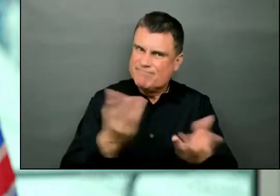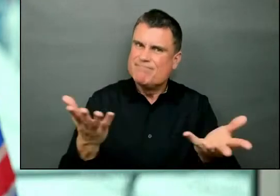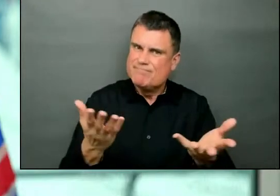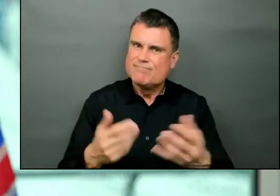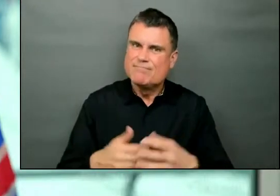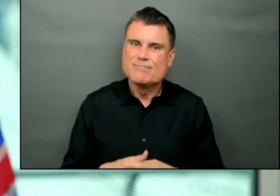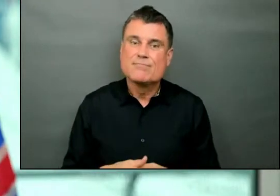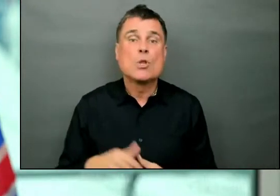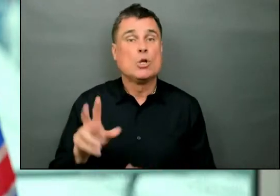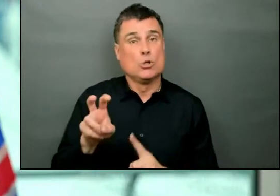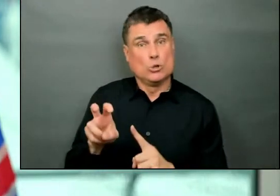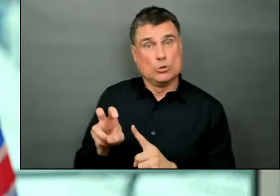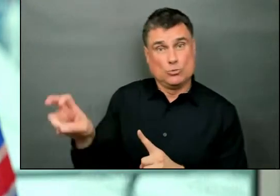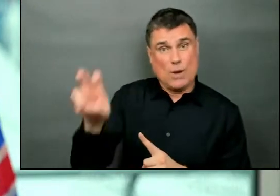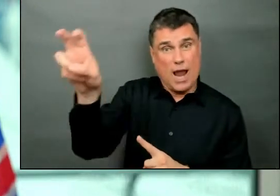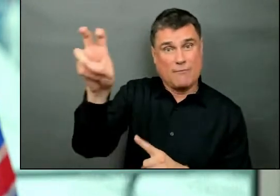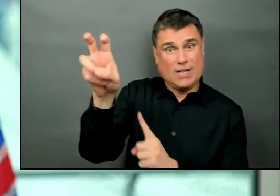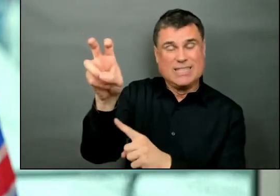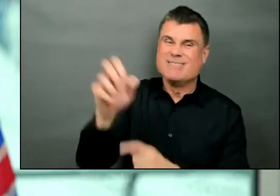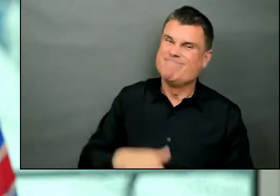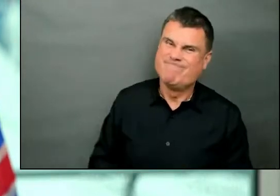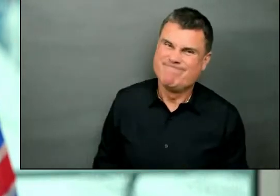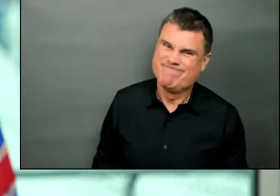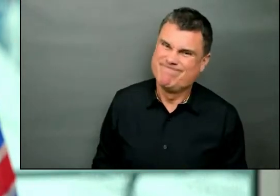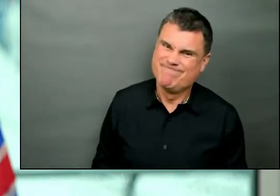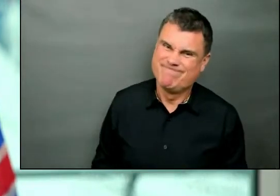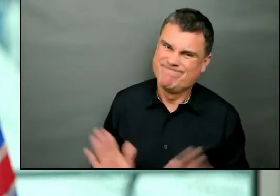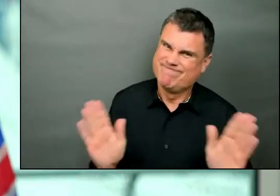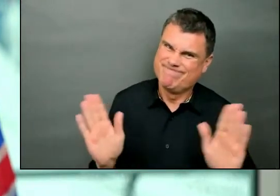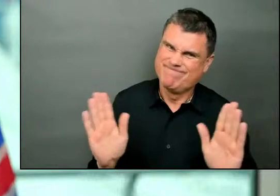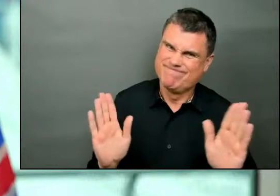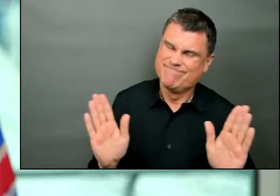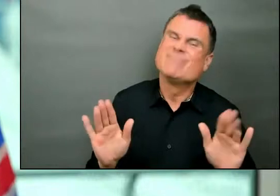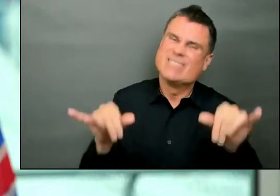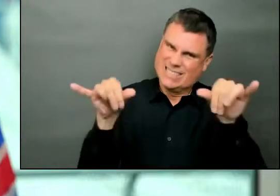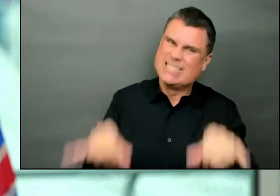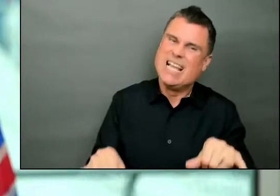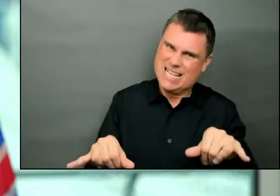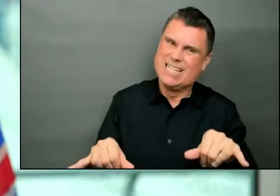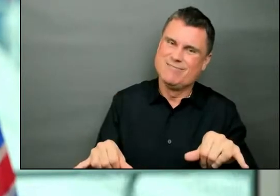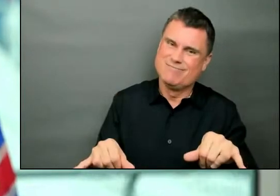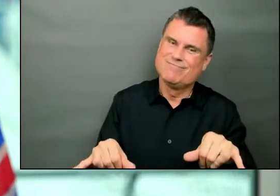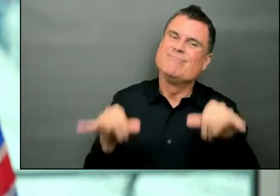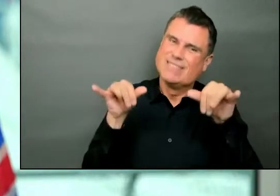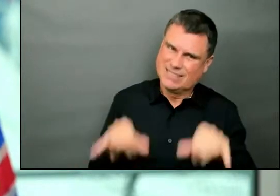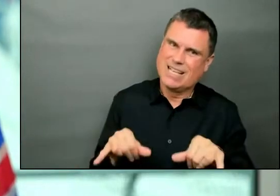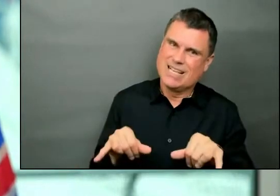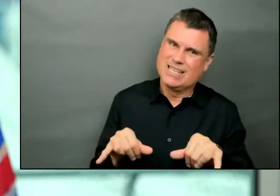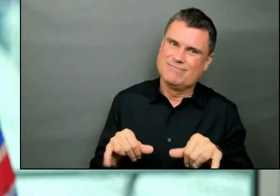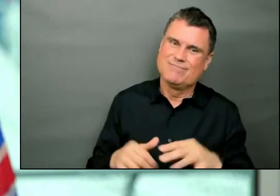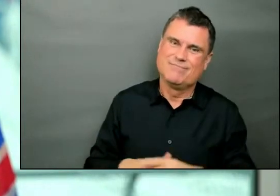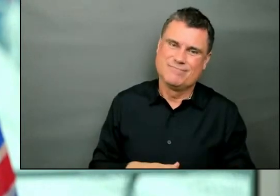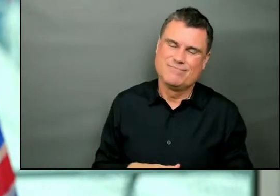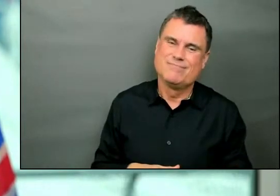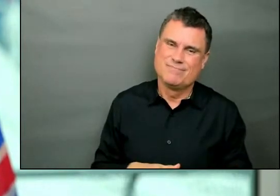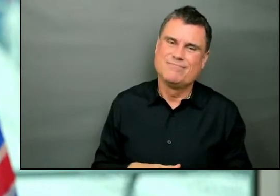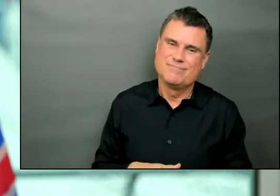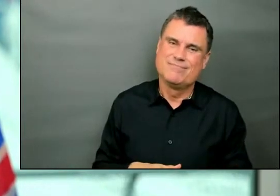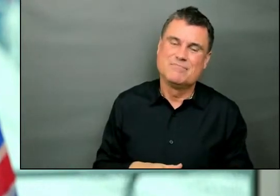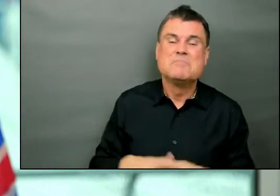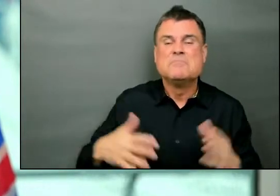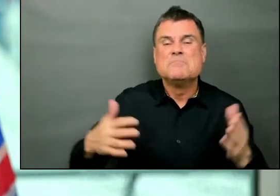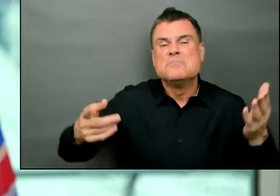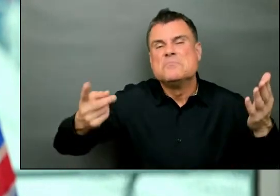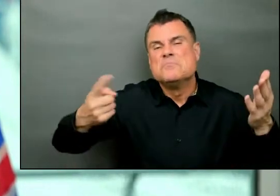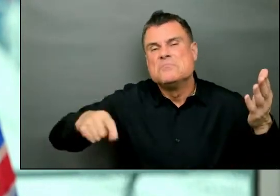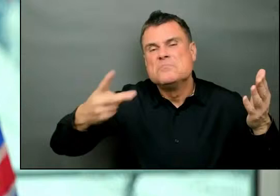now, as always, we need to stay local, and we're going to be reassessing things as we move through the next few